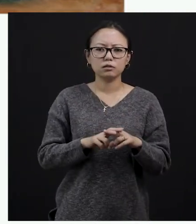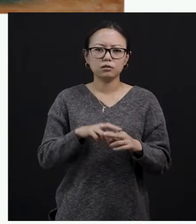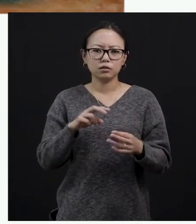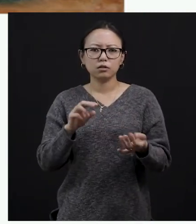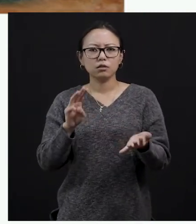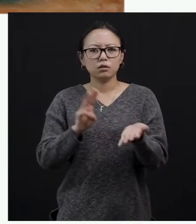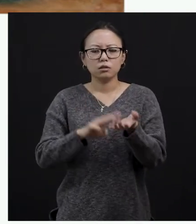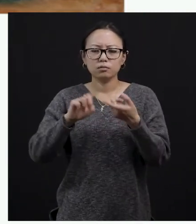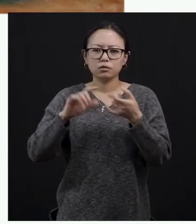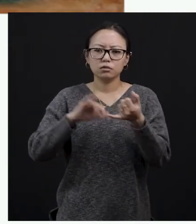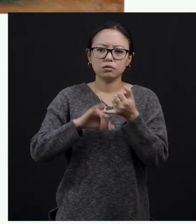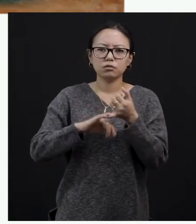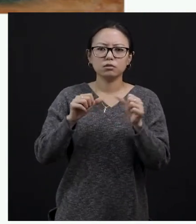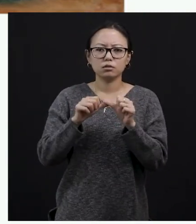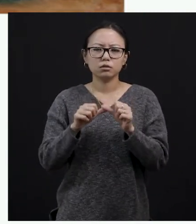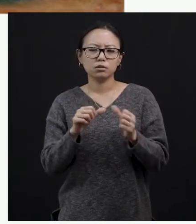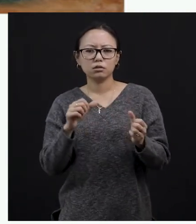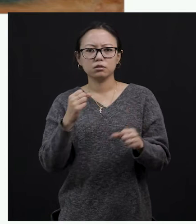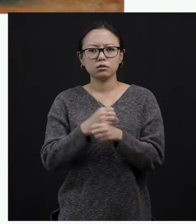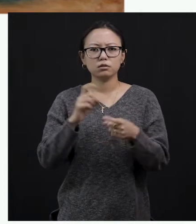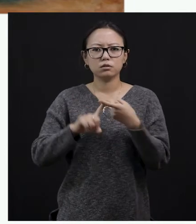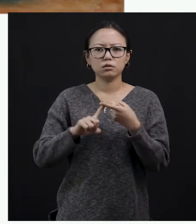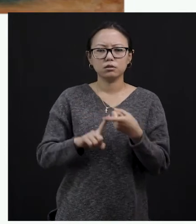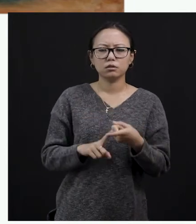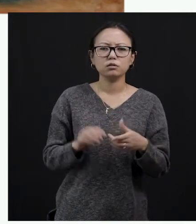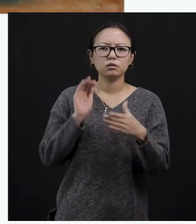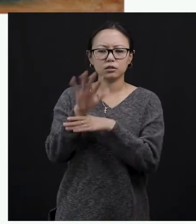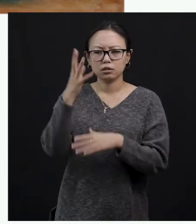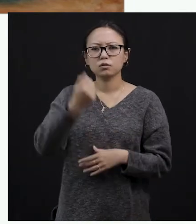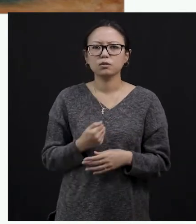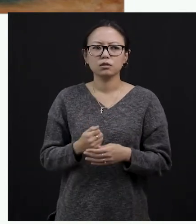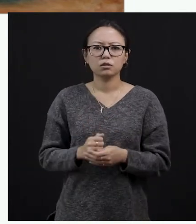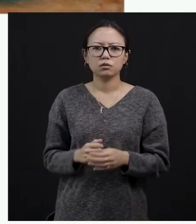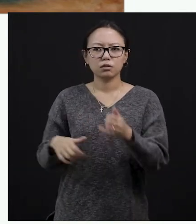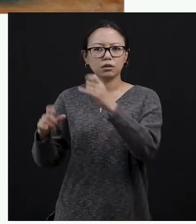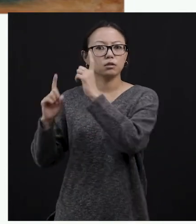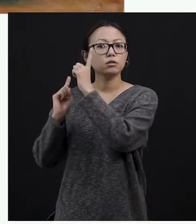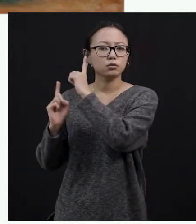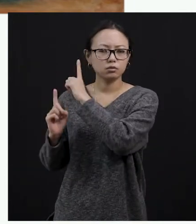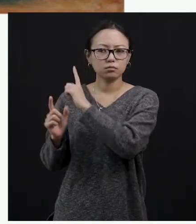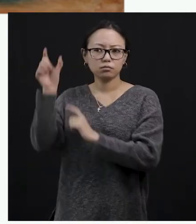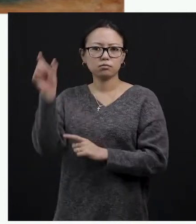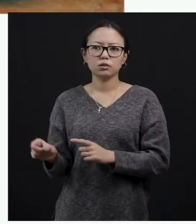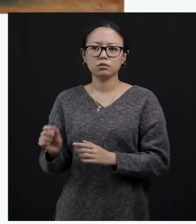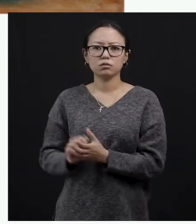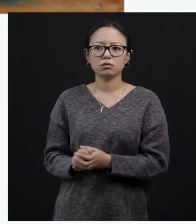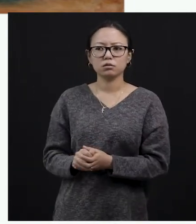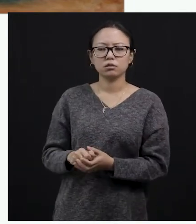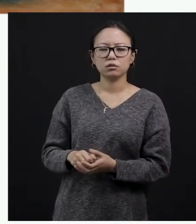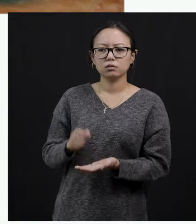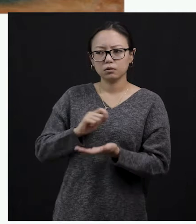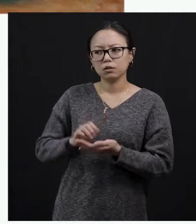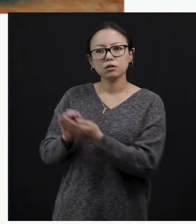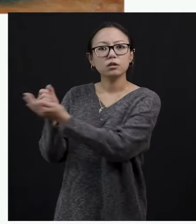they used to ride the horse for days, weeks, and for many days, all right? And then finally they used to drop the message. In